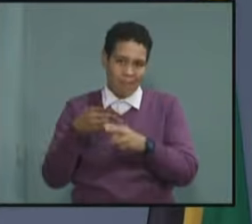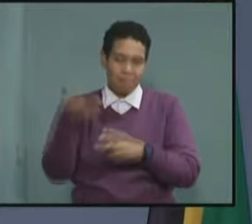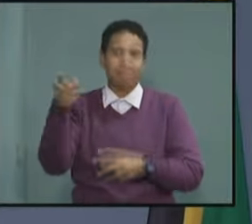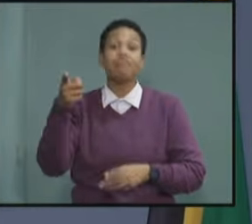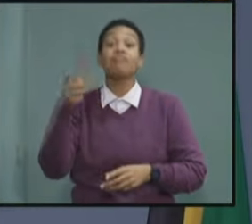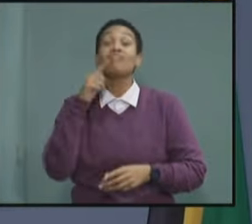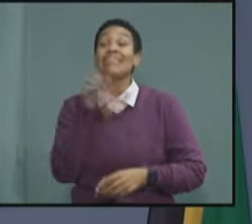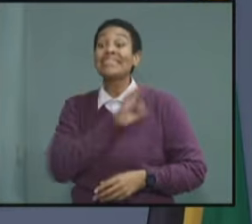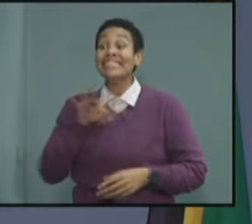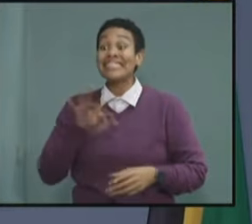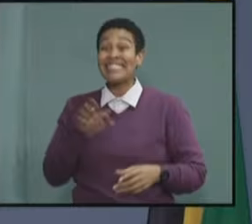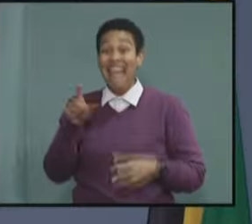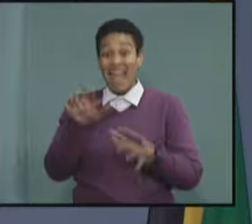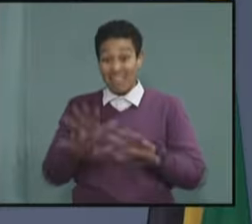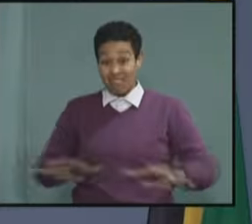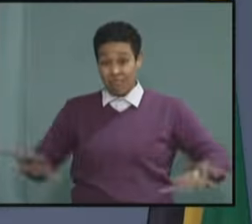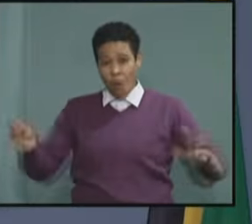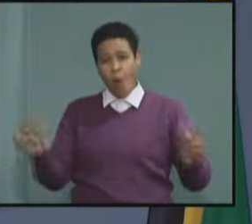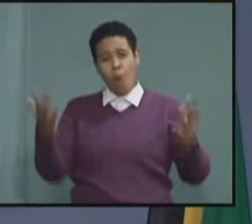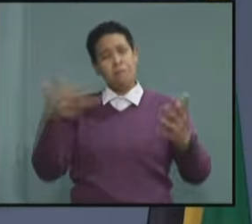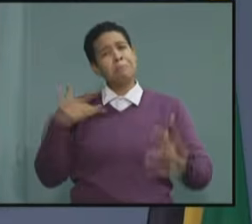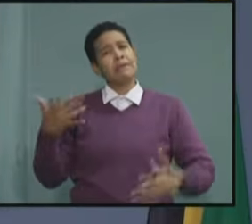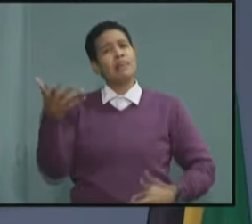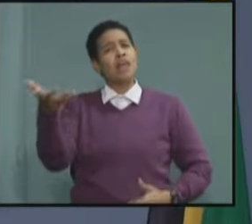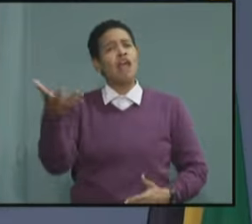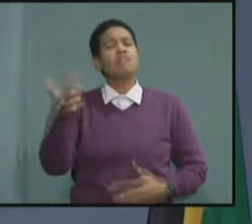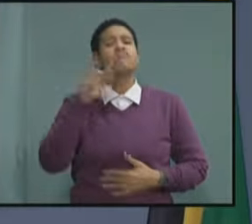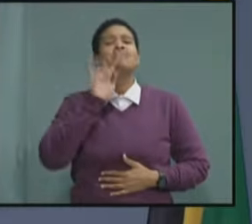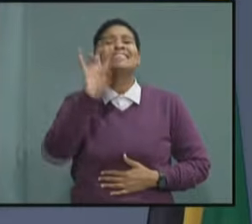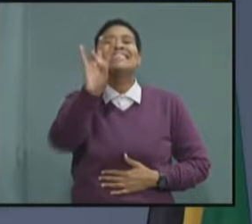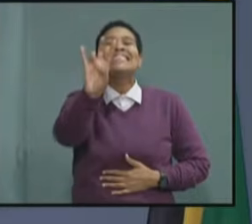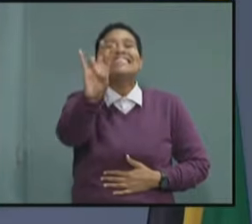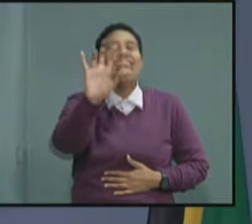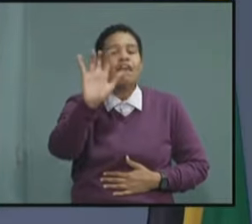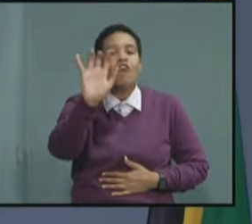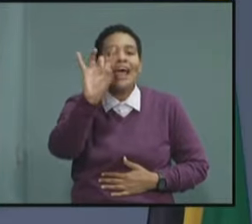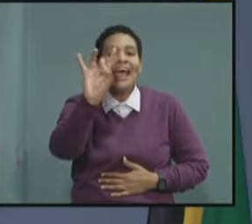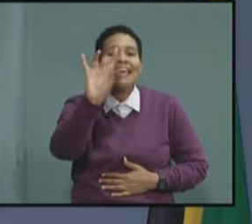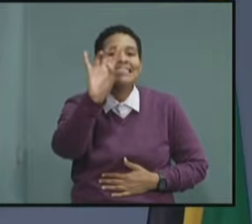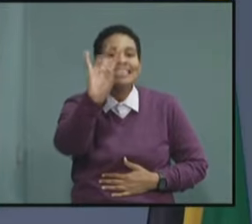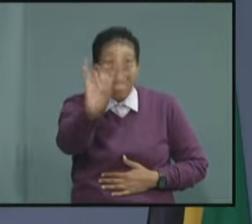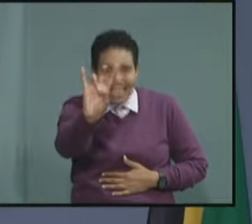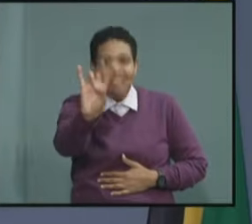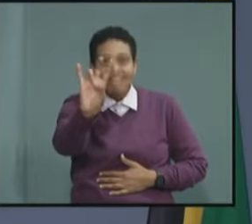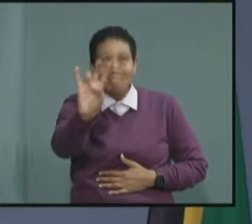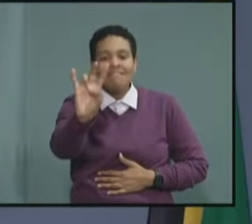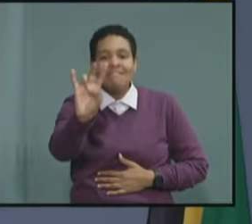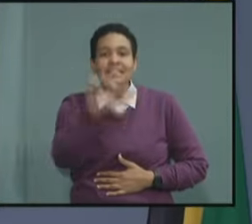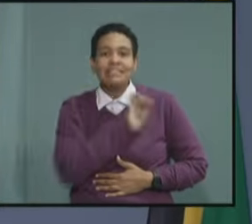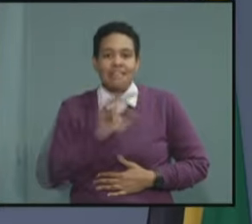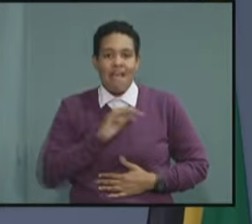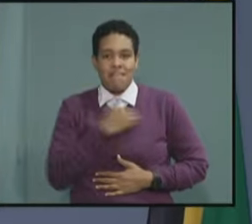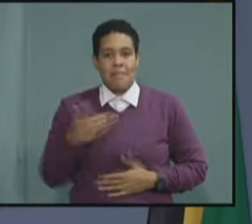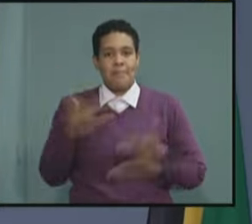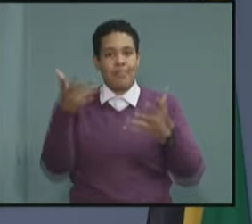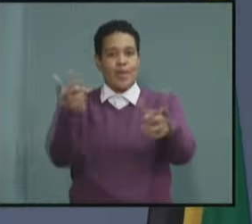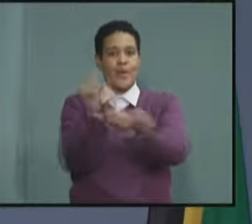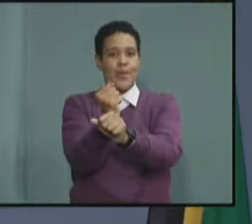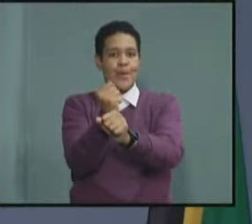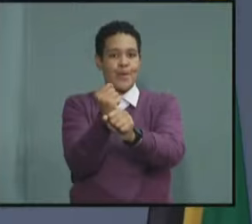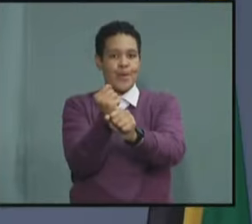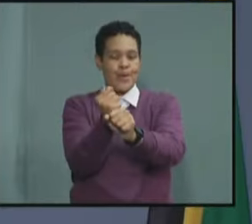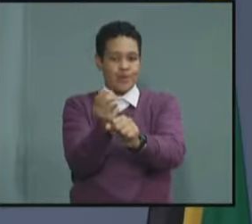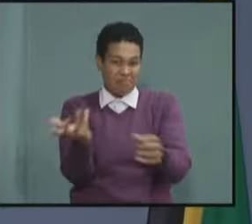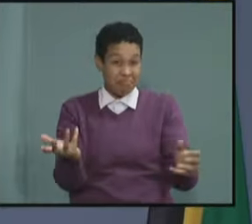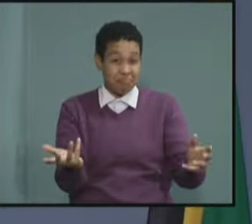complement based on the staff registry of some 787 workers.